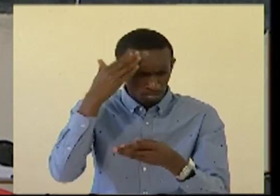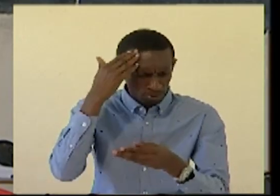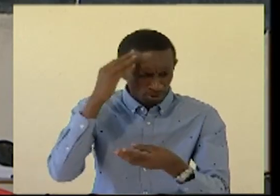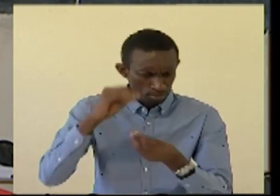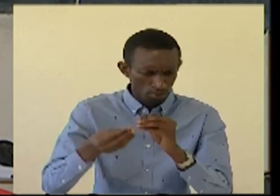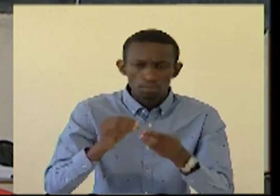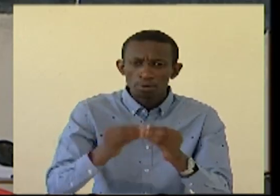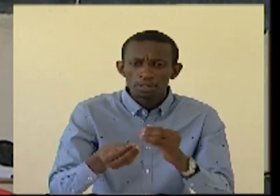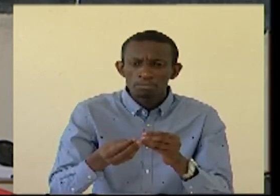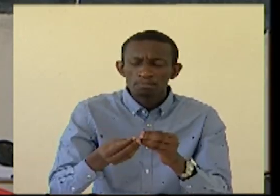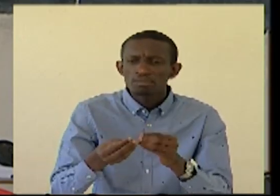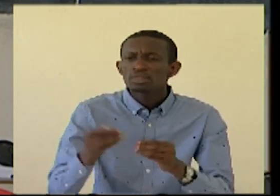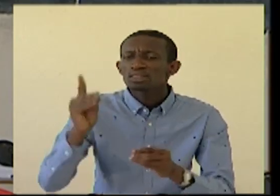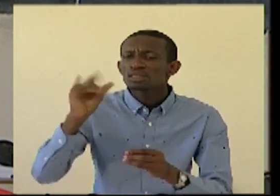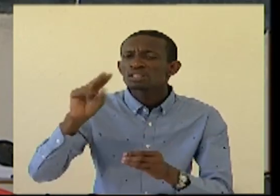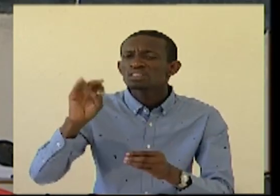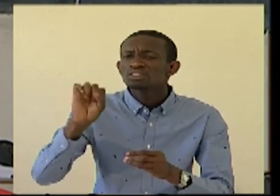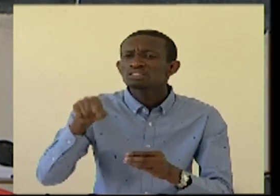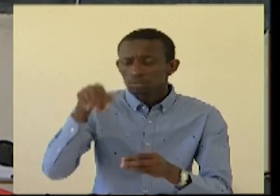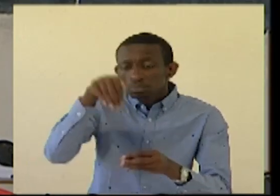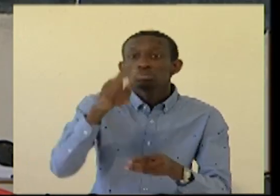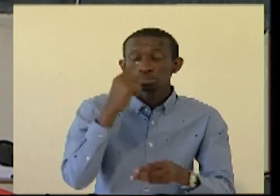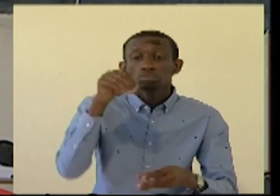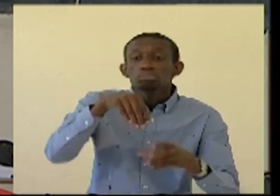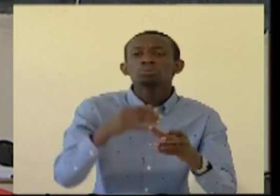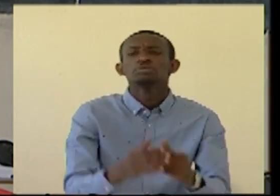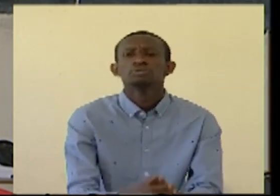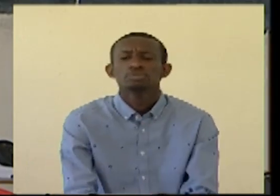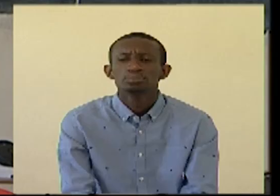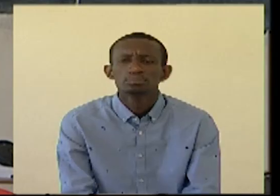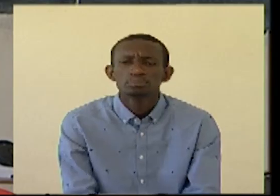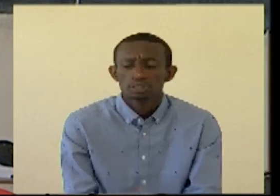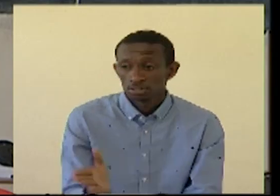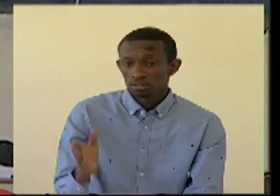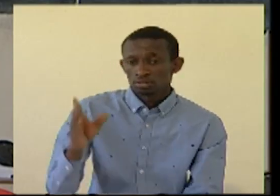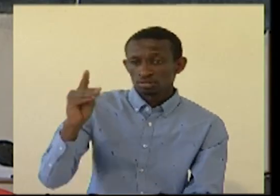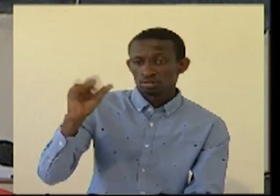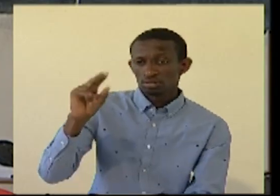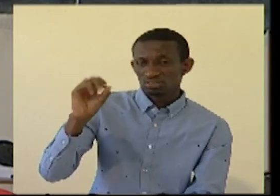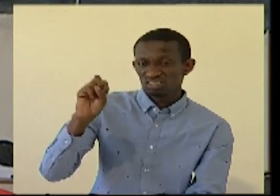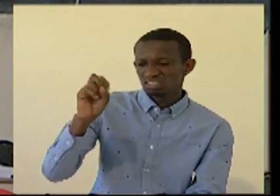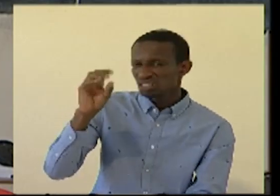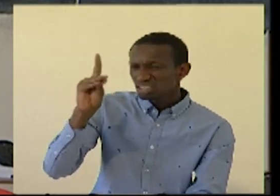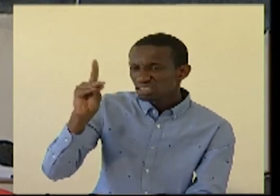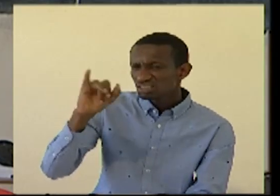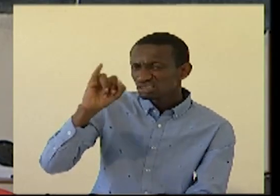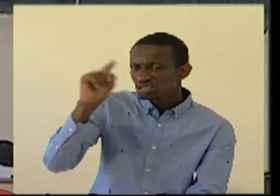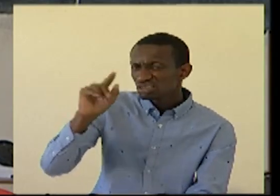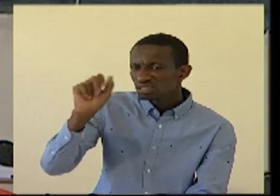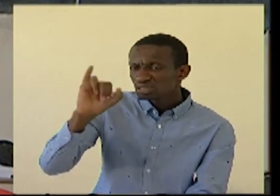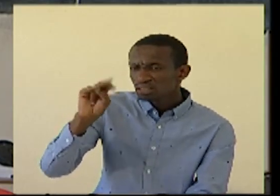of dozens, and from that number you can determine the number of cups. So this is